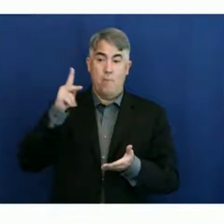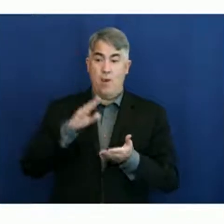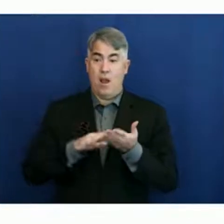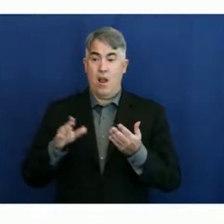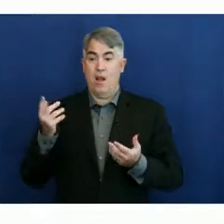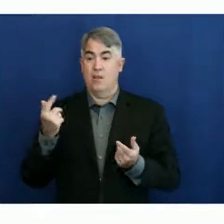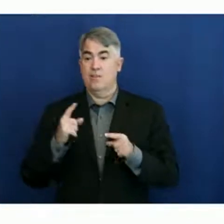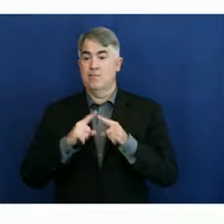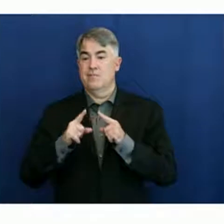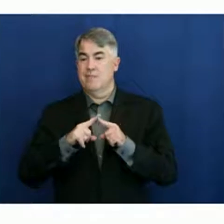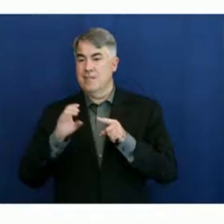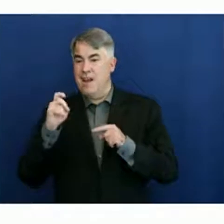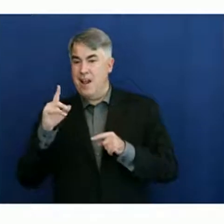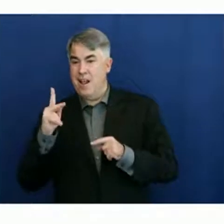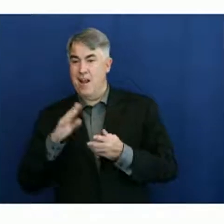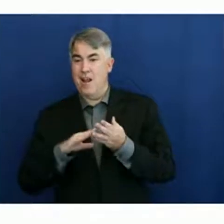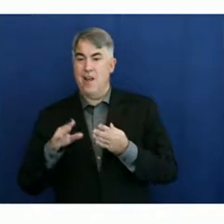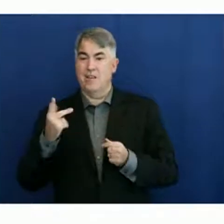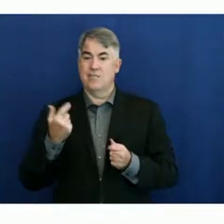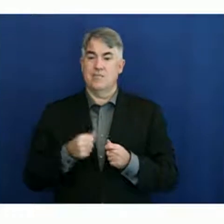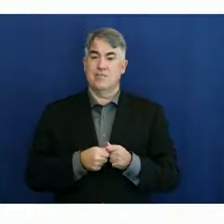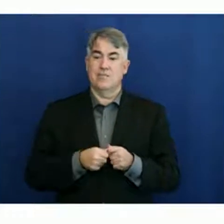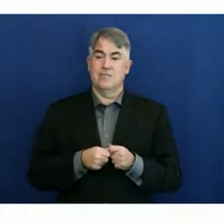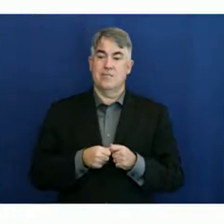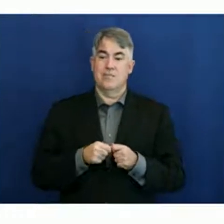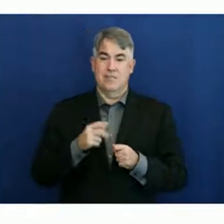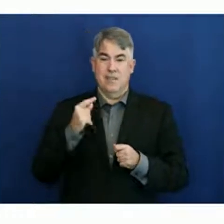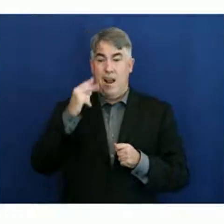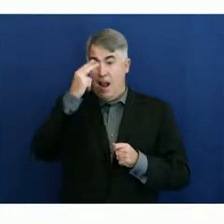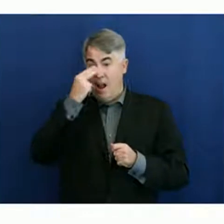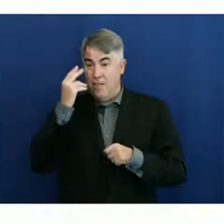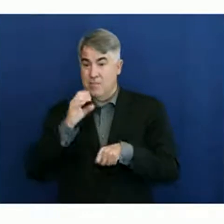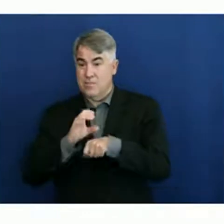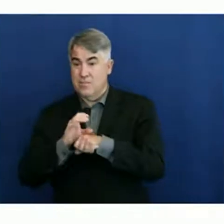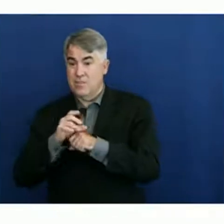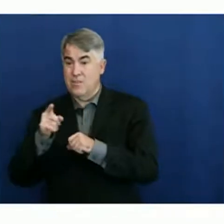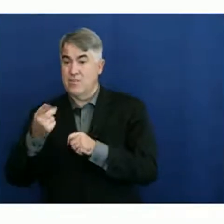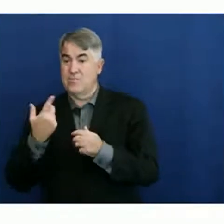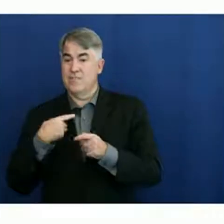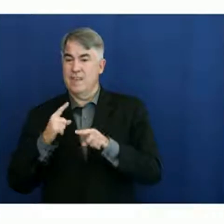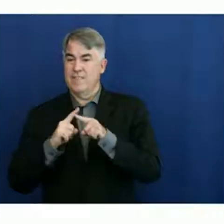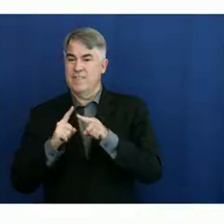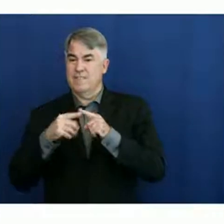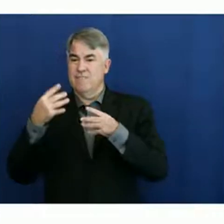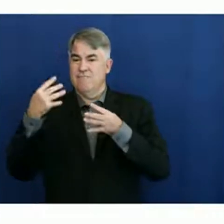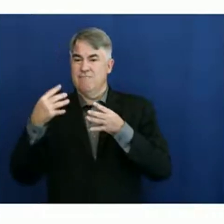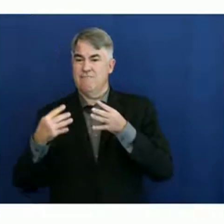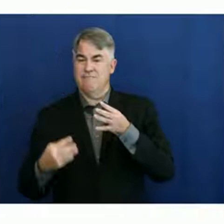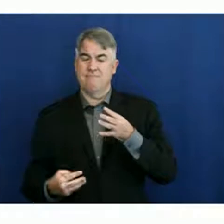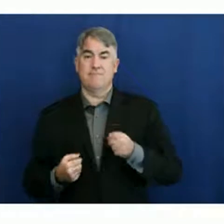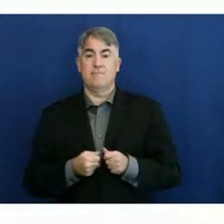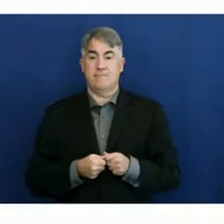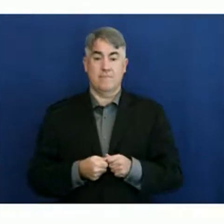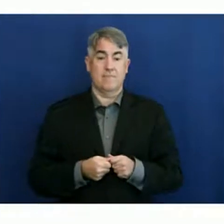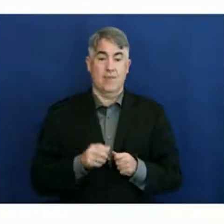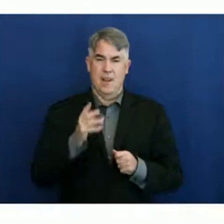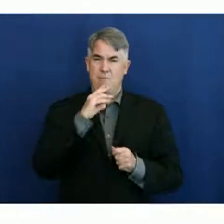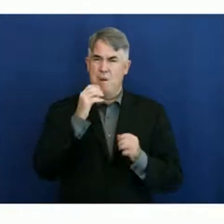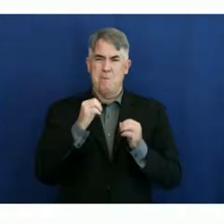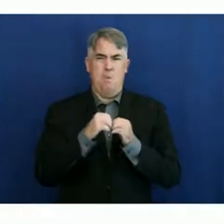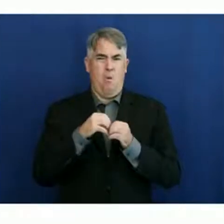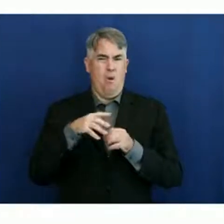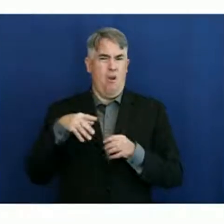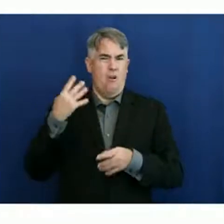a couple partnerships with the Catholic Church, Sherman Heights Community Center, Mission San Luis Rey, and others. As I mentioned, we're also working